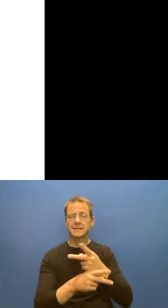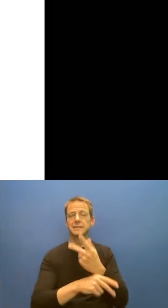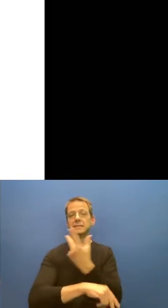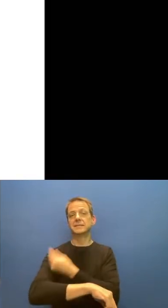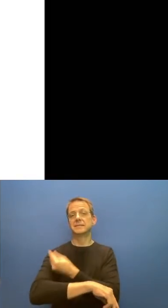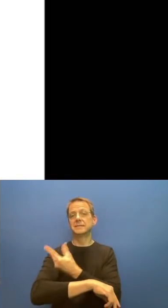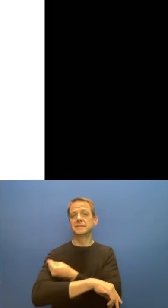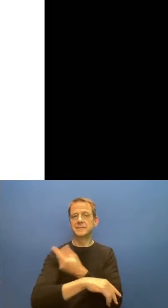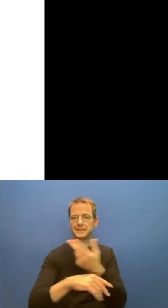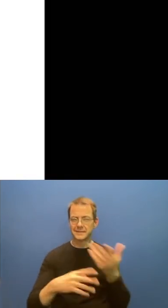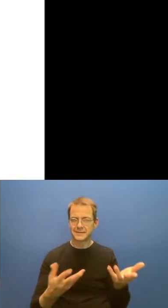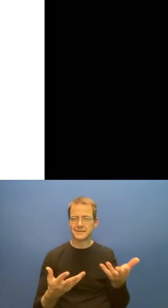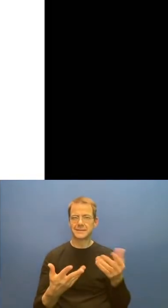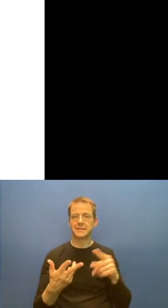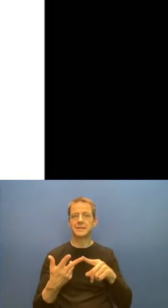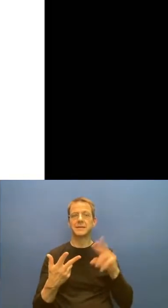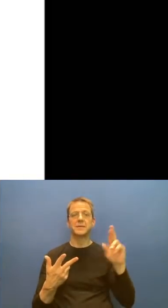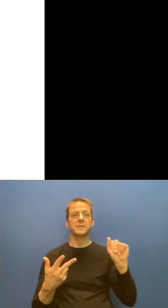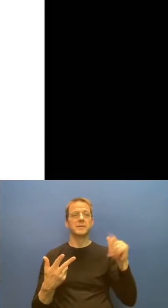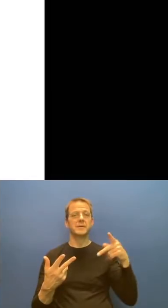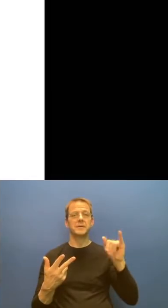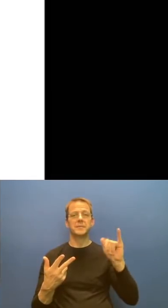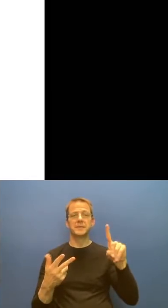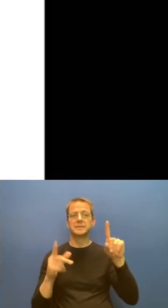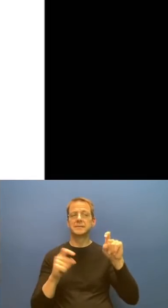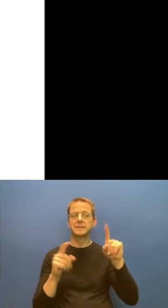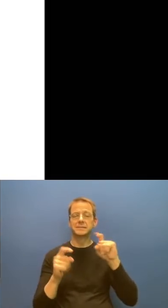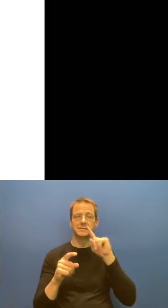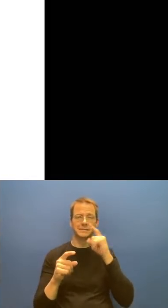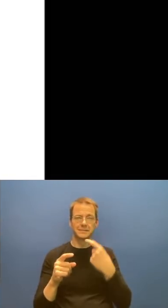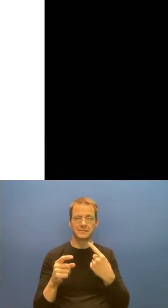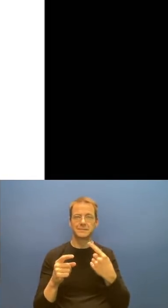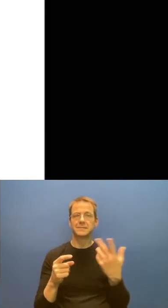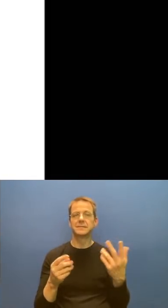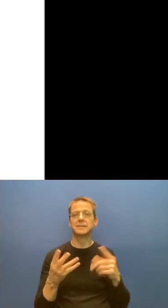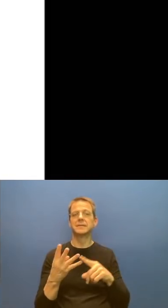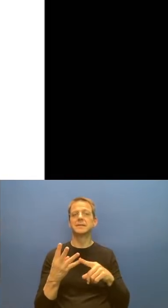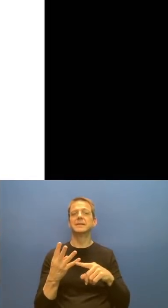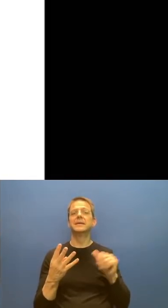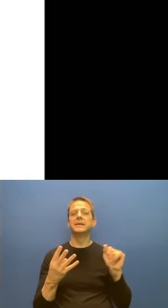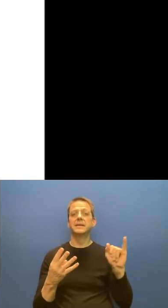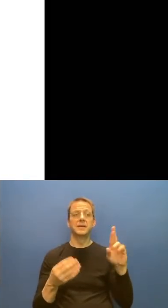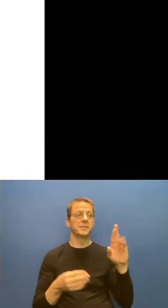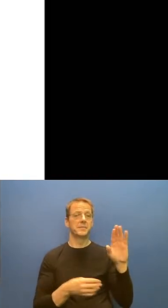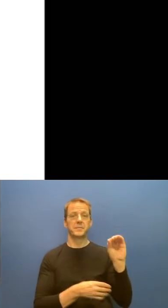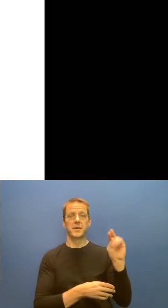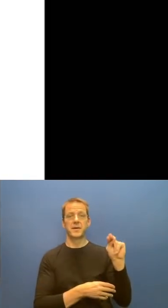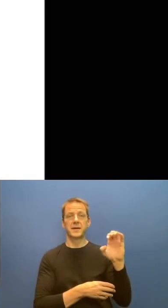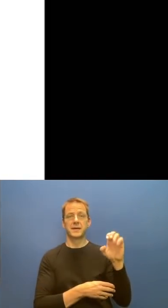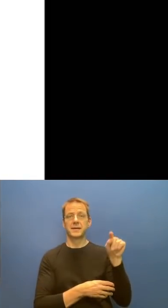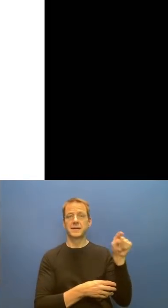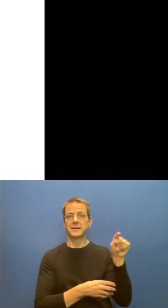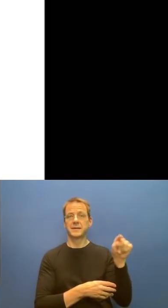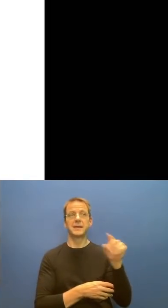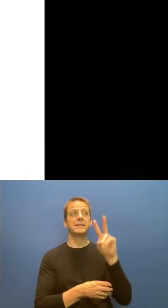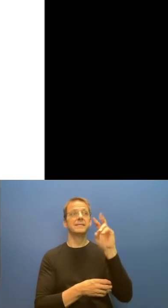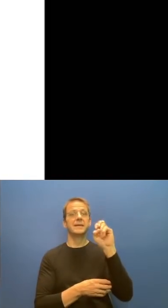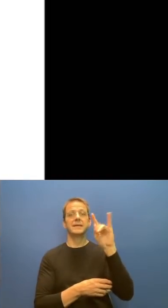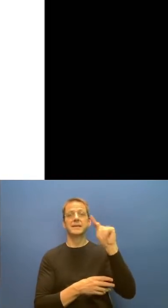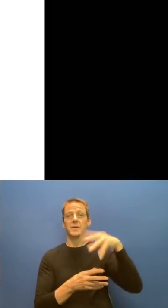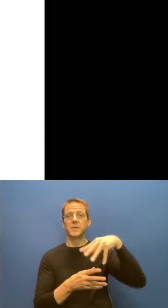ventilation quality in real time. So if the reading is more than 1,000 parts per million, it's not good, we should open the